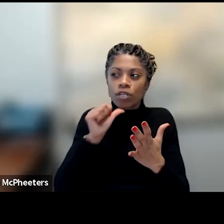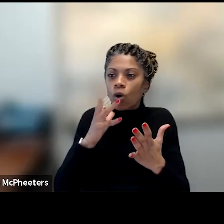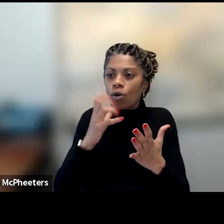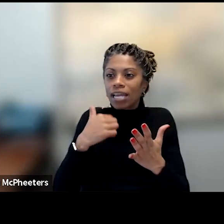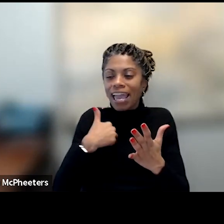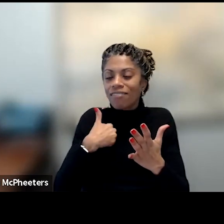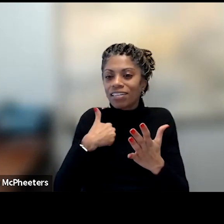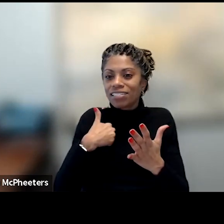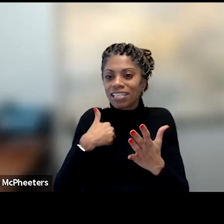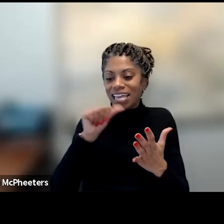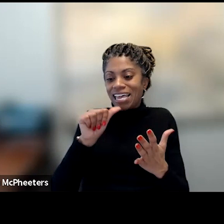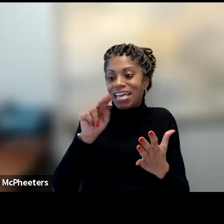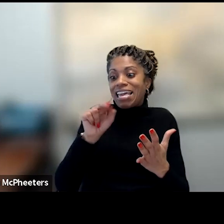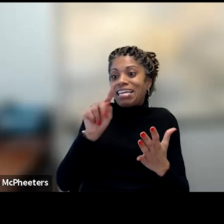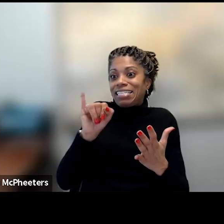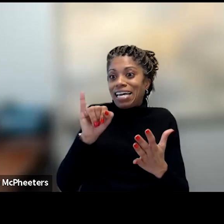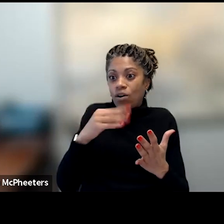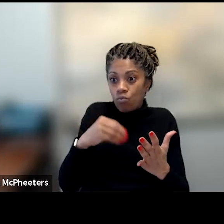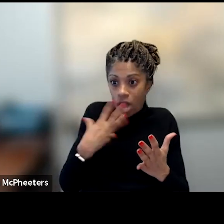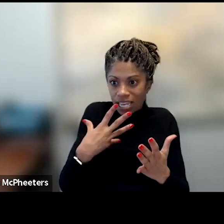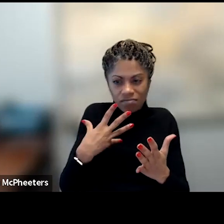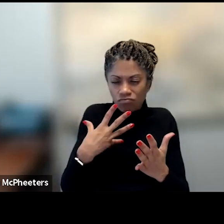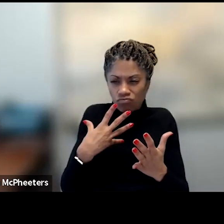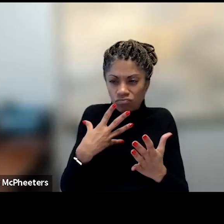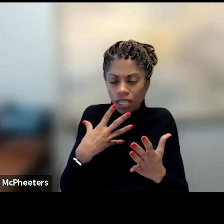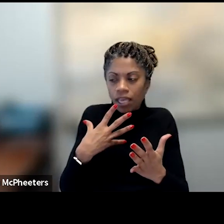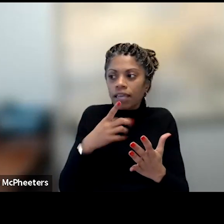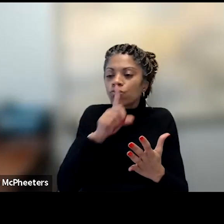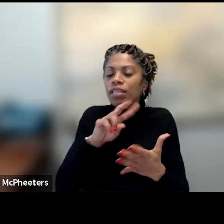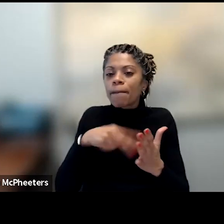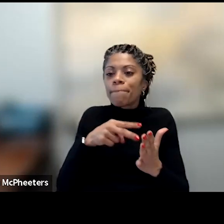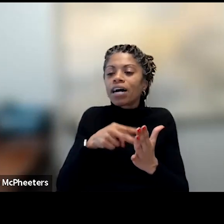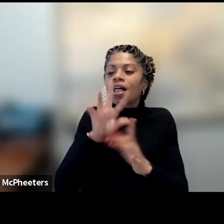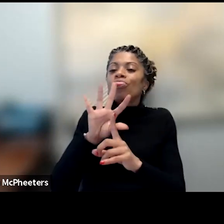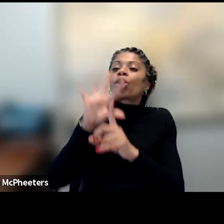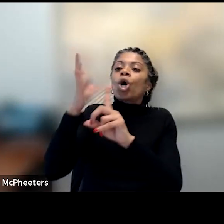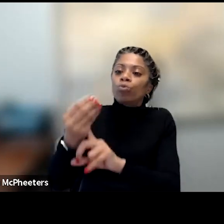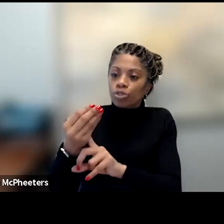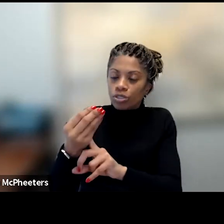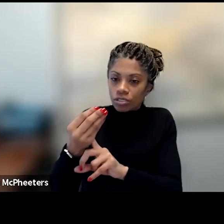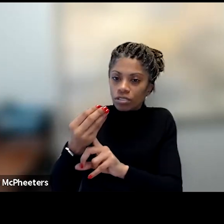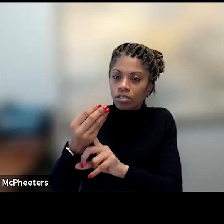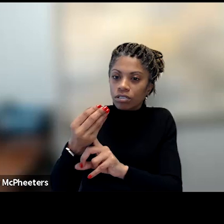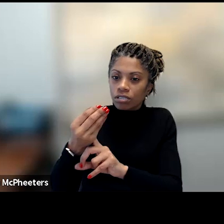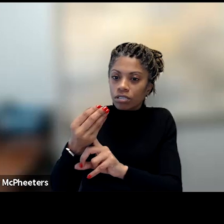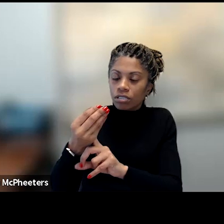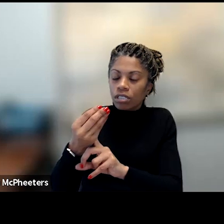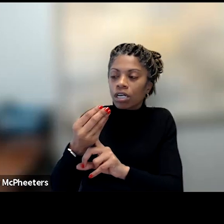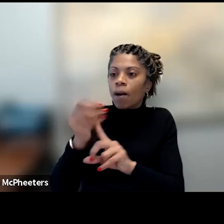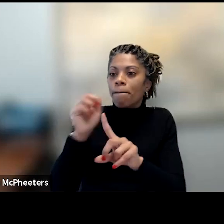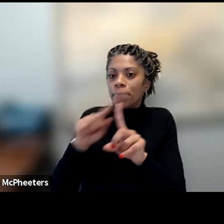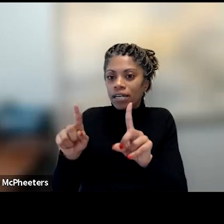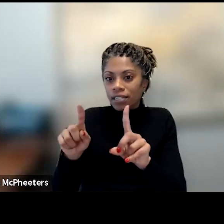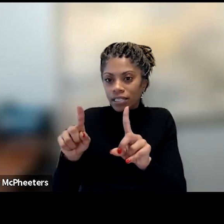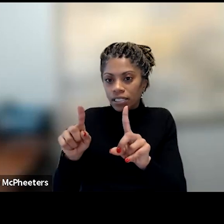anti-white, it's anti-white dominant culture, but people of color, white people, everyone, orientation, no matter where you were born, we